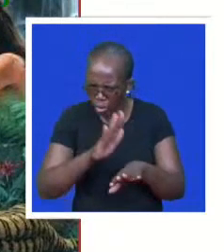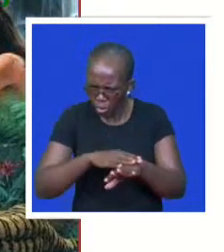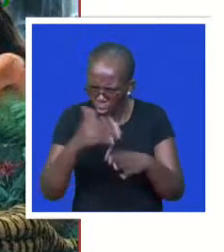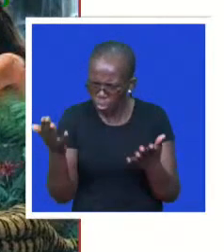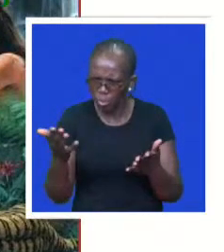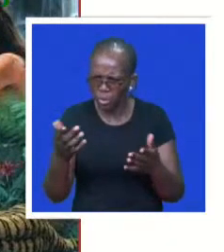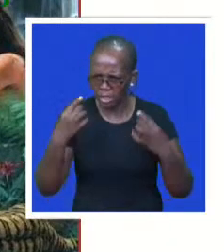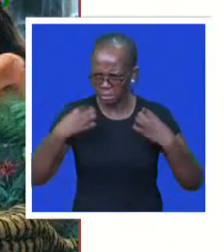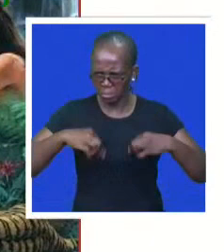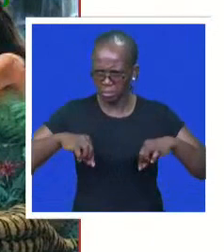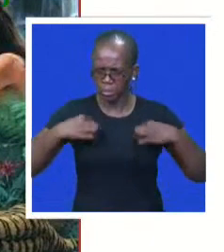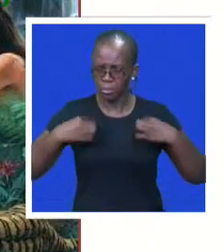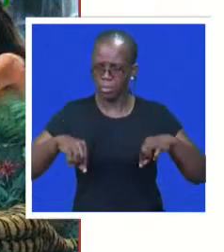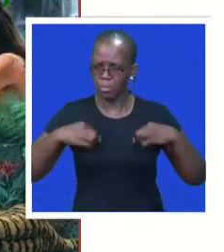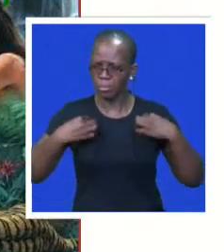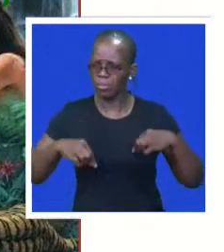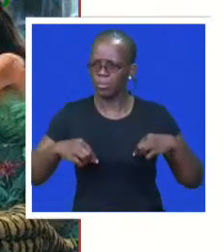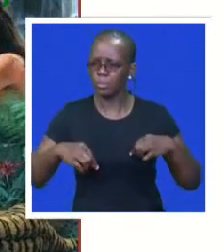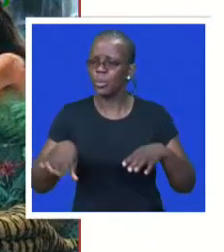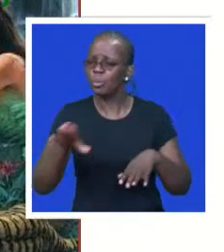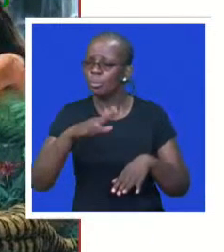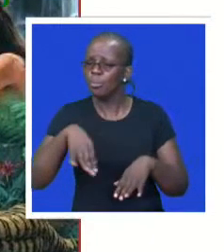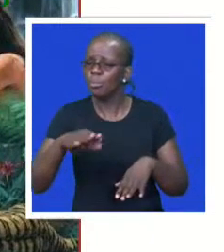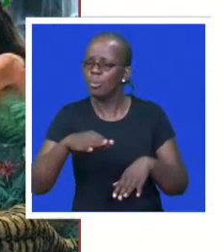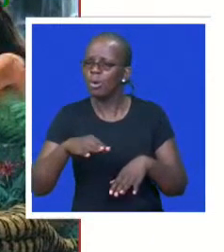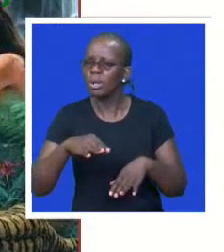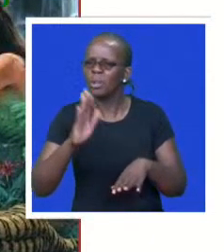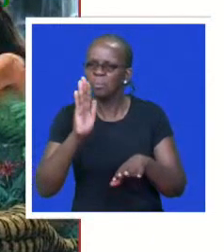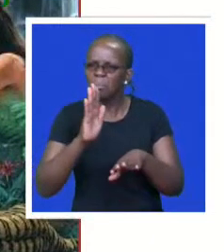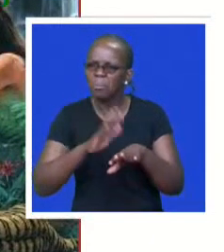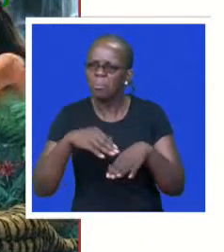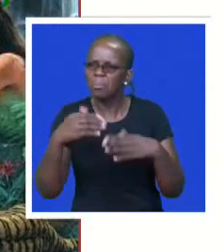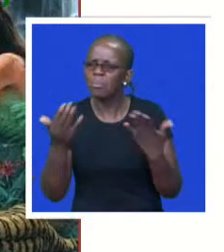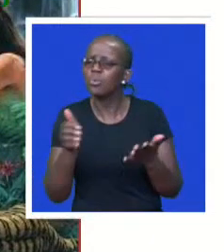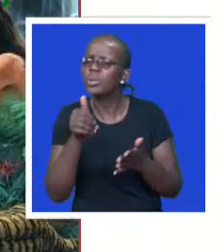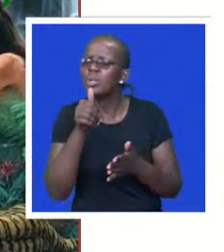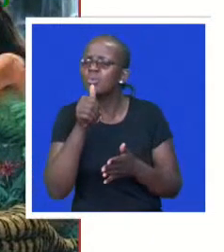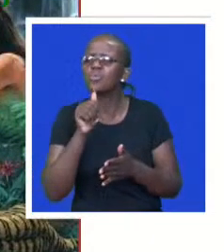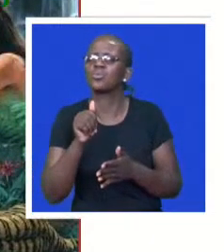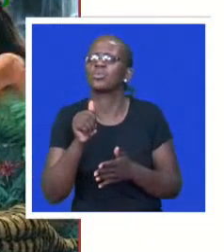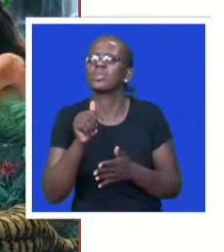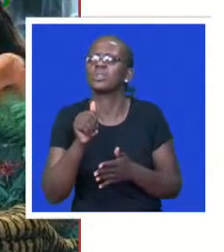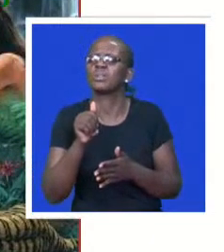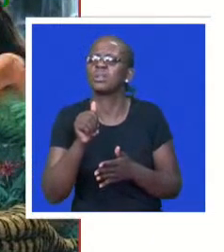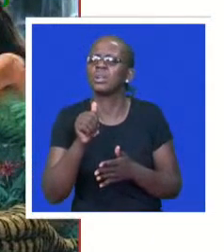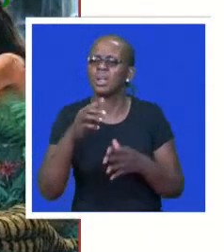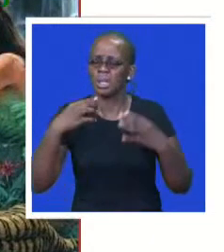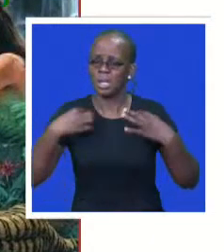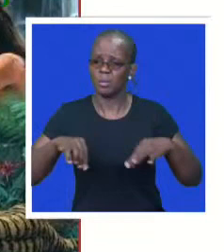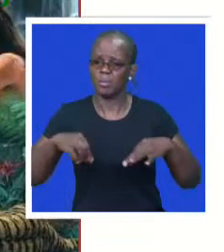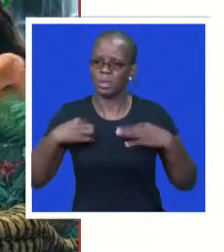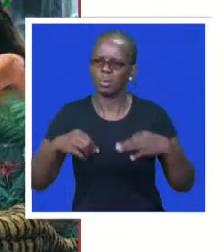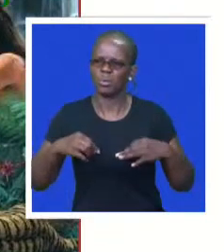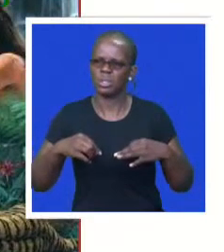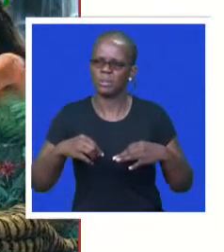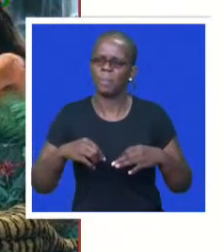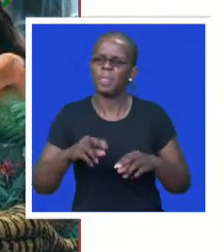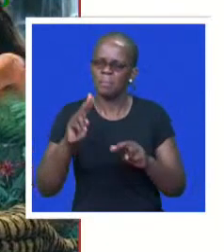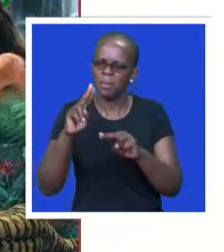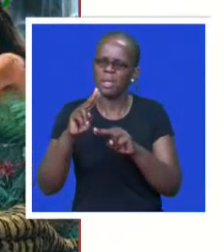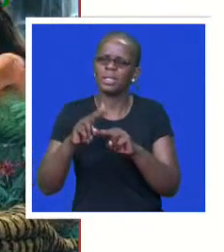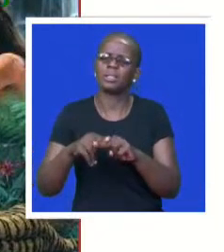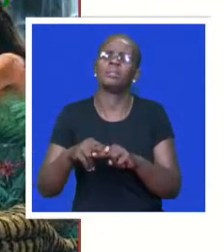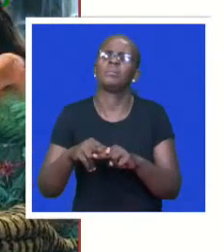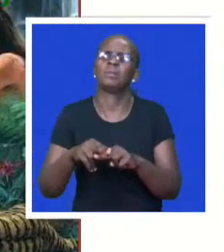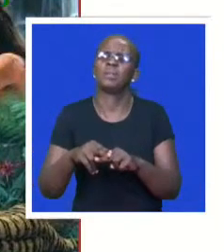indicate, my dear Lena? It indicates a state of purity, a state of innocence. You can see